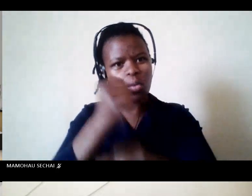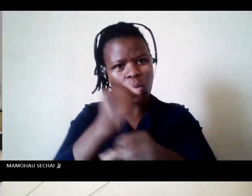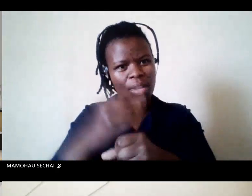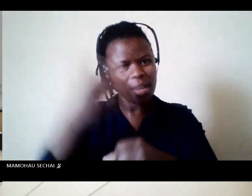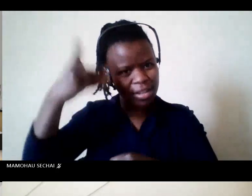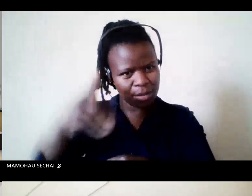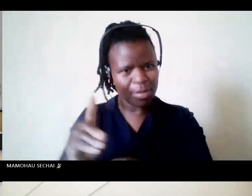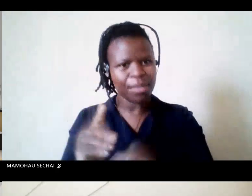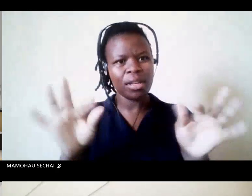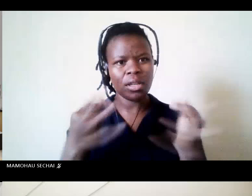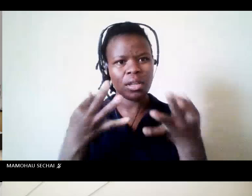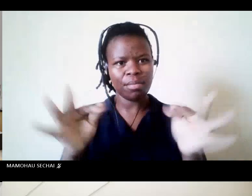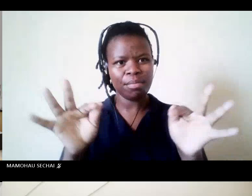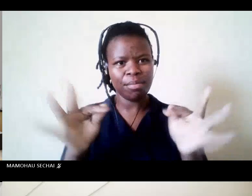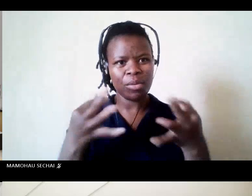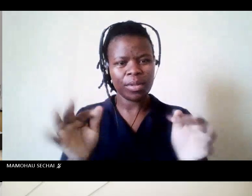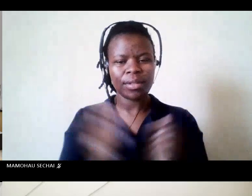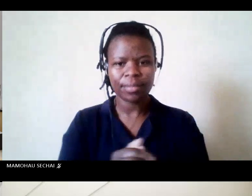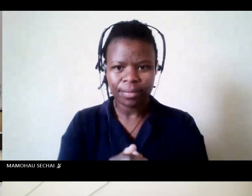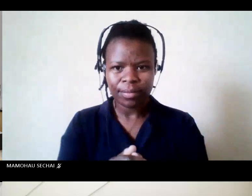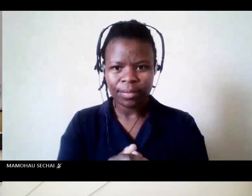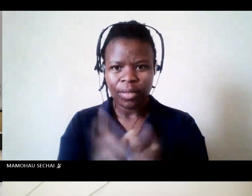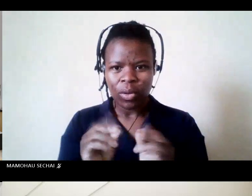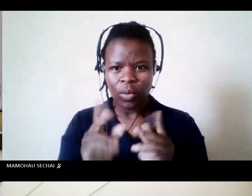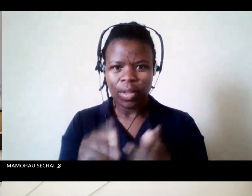Okay. Afikile?